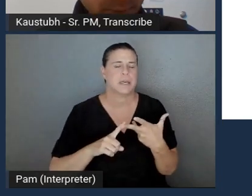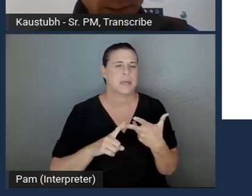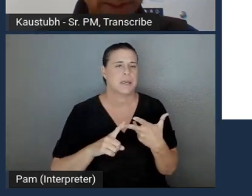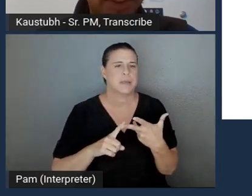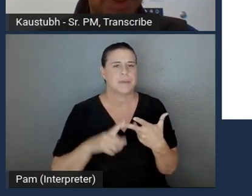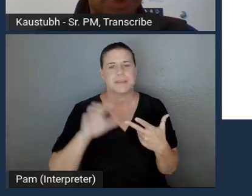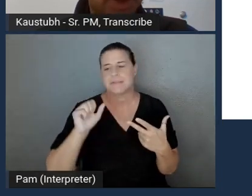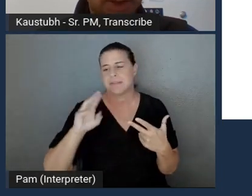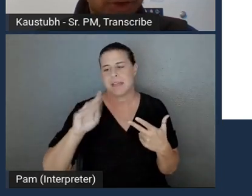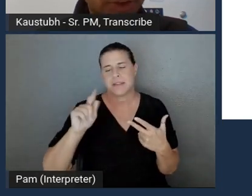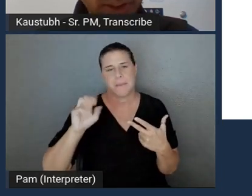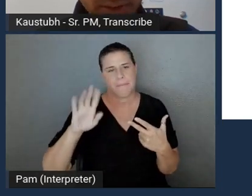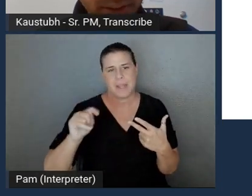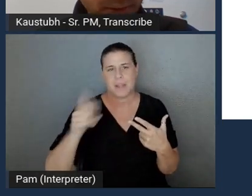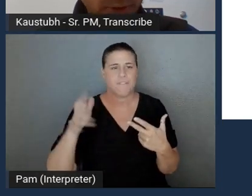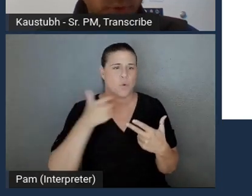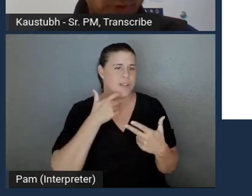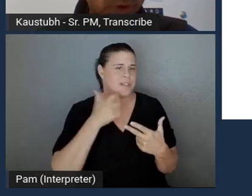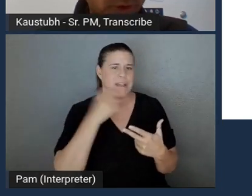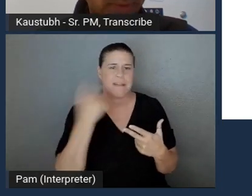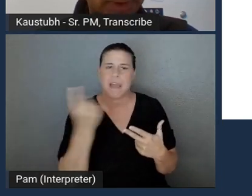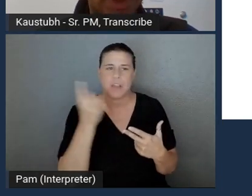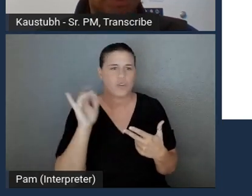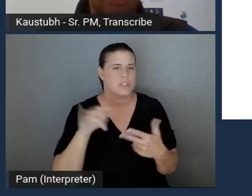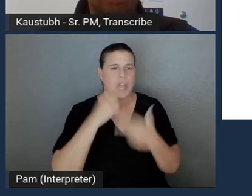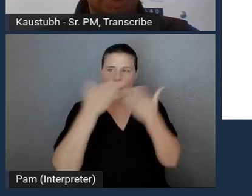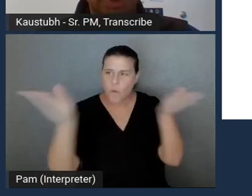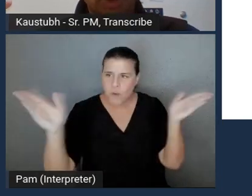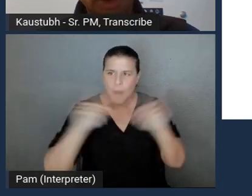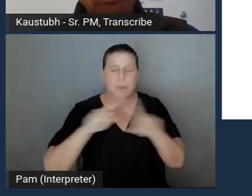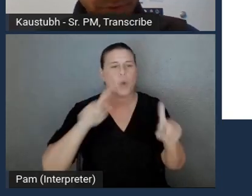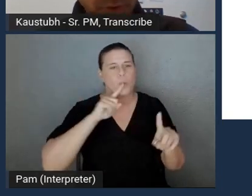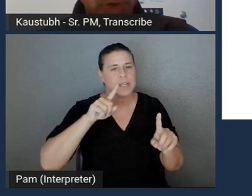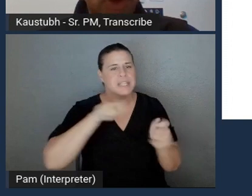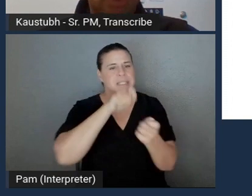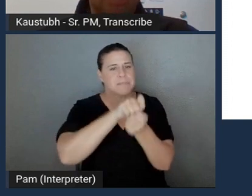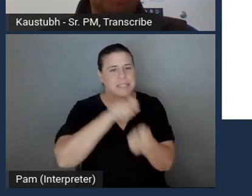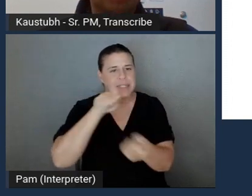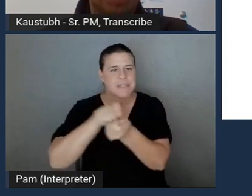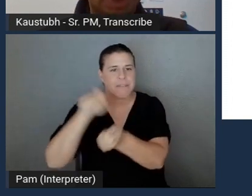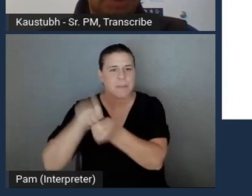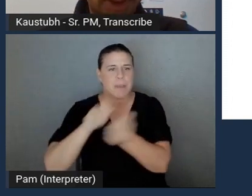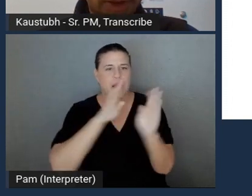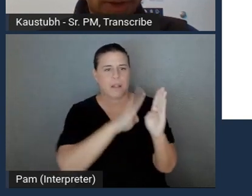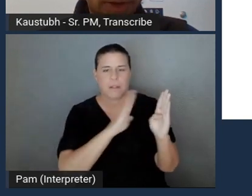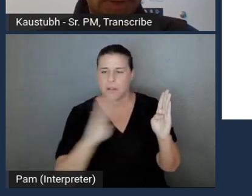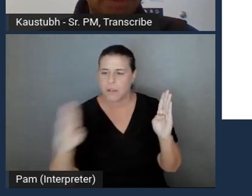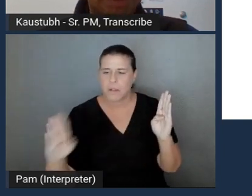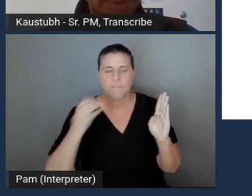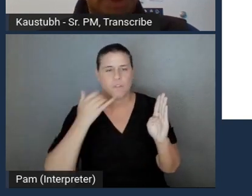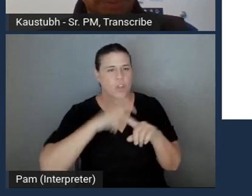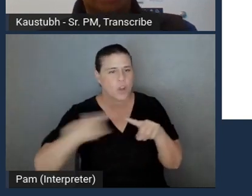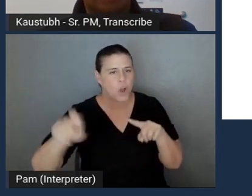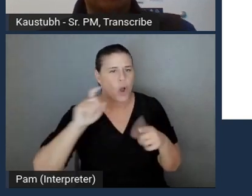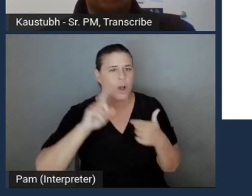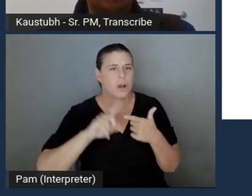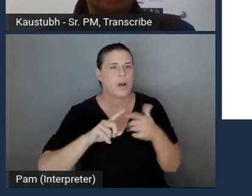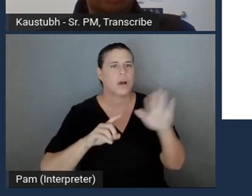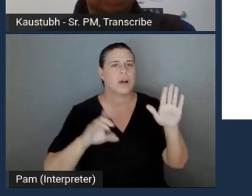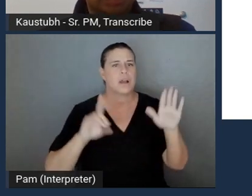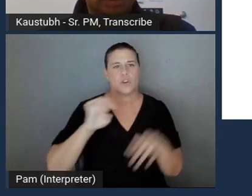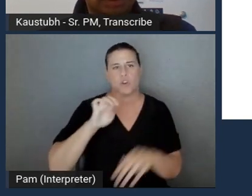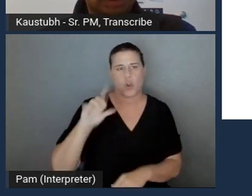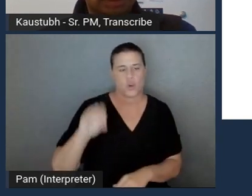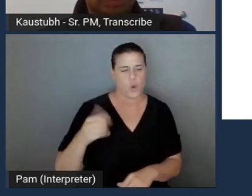the sentiment, like I said, and not just like sentiment overall, but sentiment by quarters of the call, sentiment. Ultimately, we have a